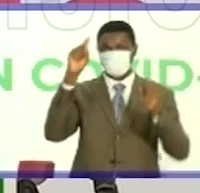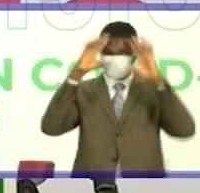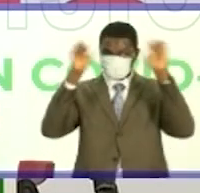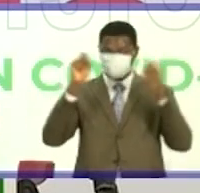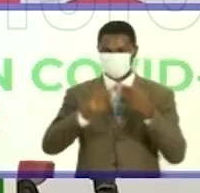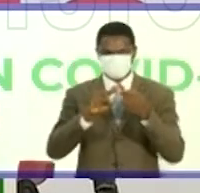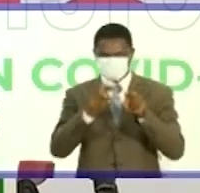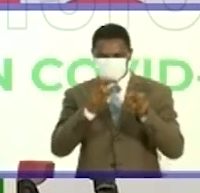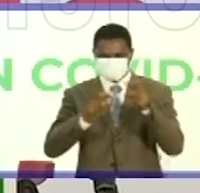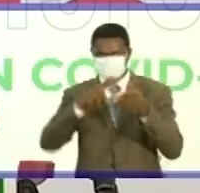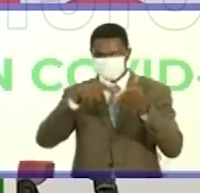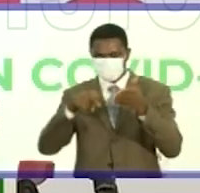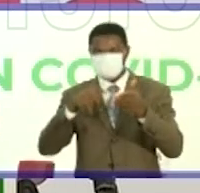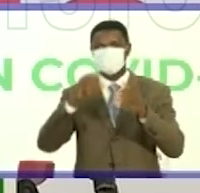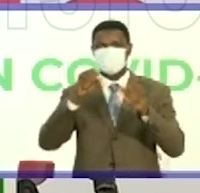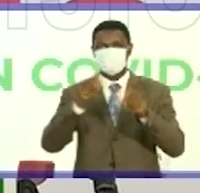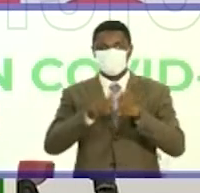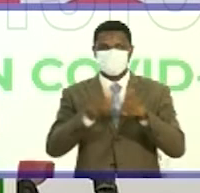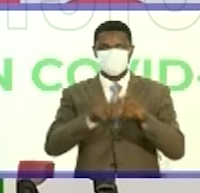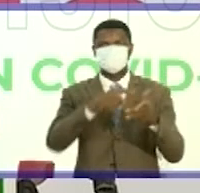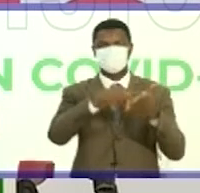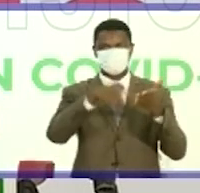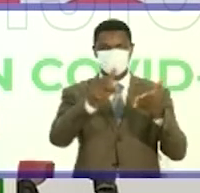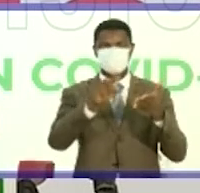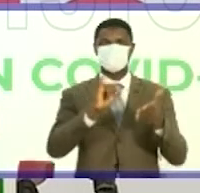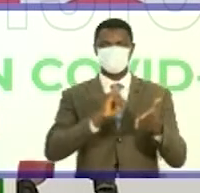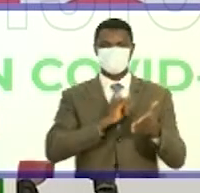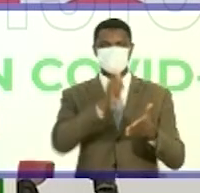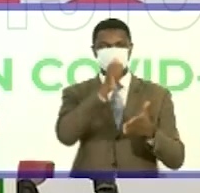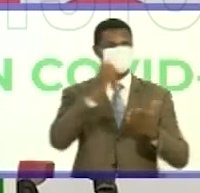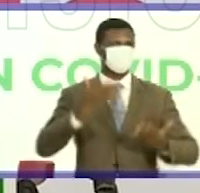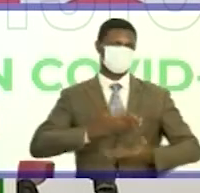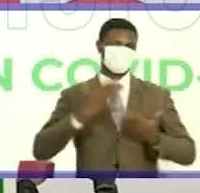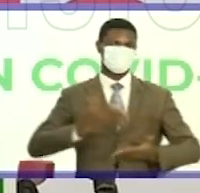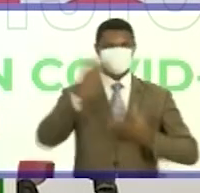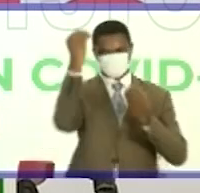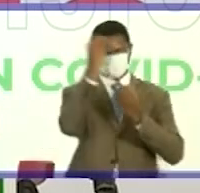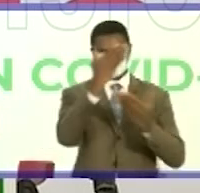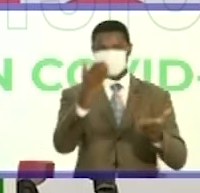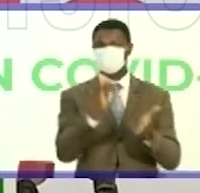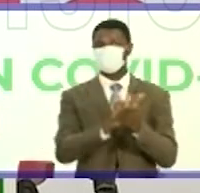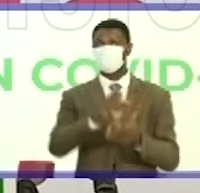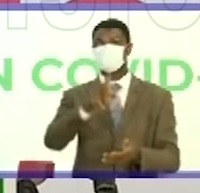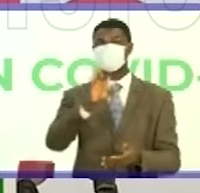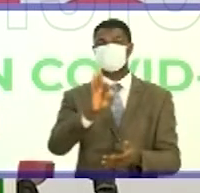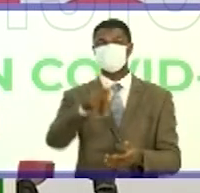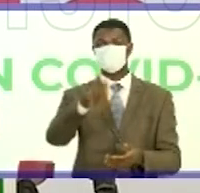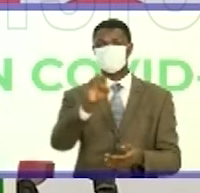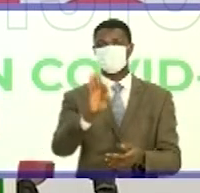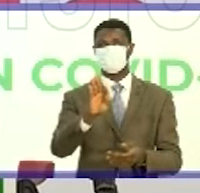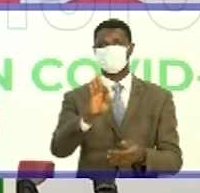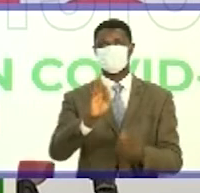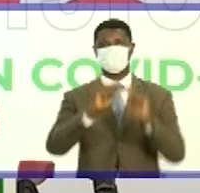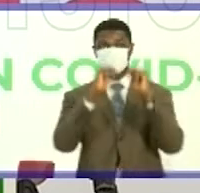approval. I'm therefore pleased to inform you that the PTF team met with the President